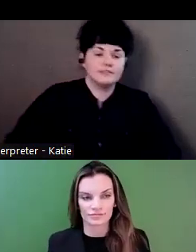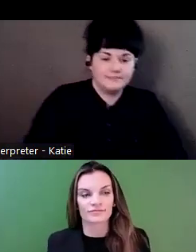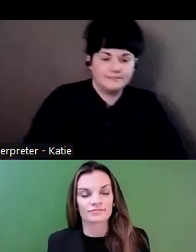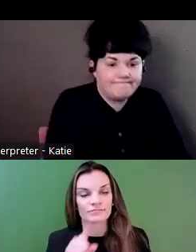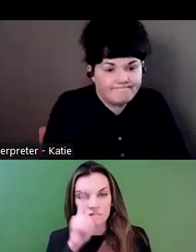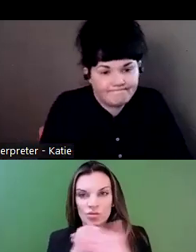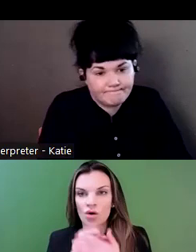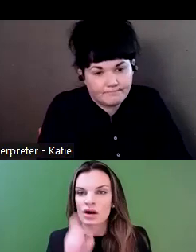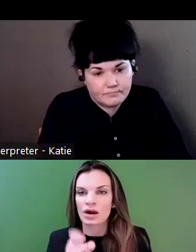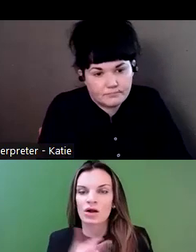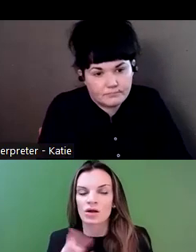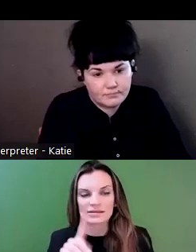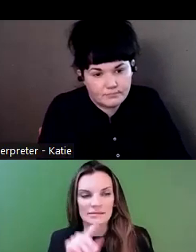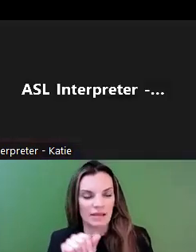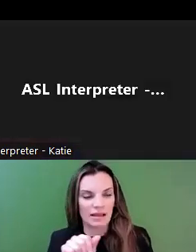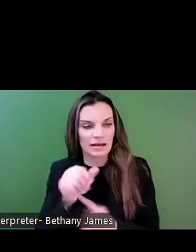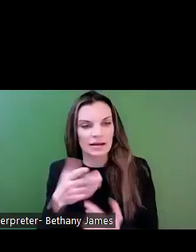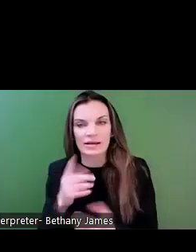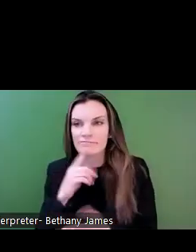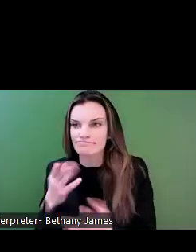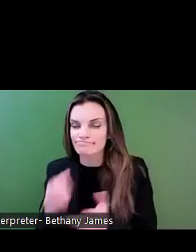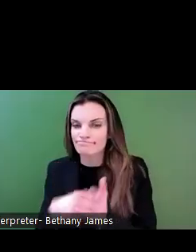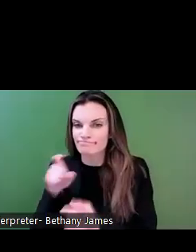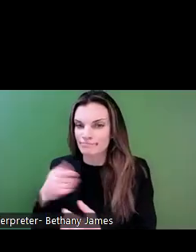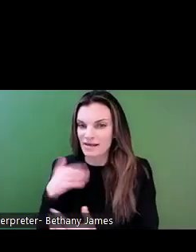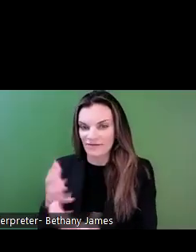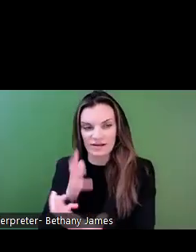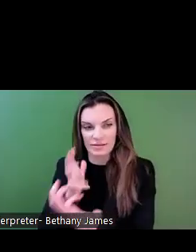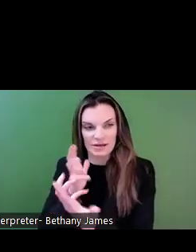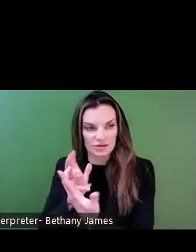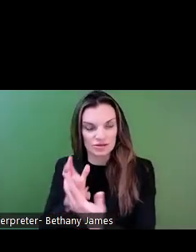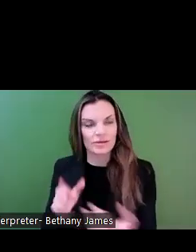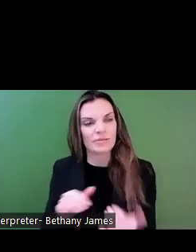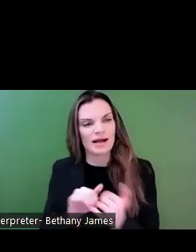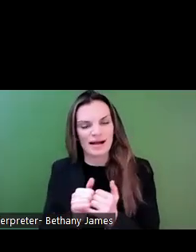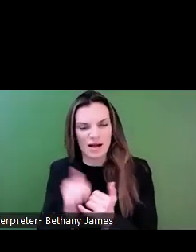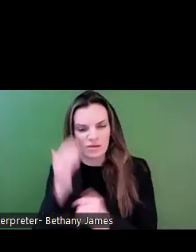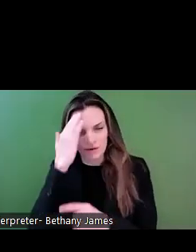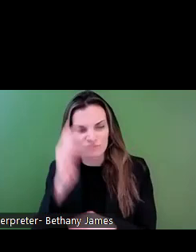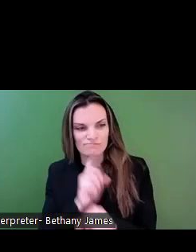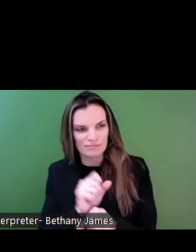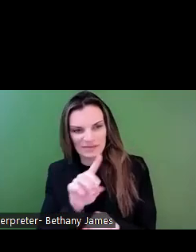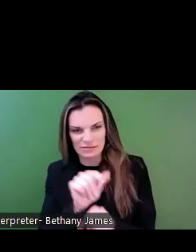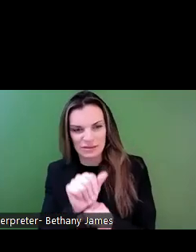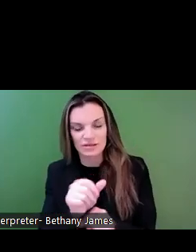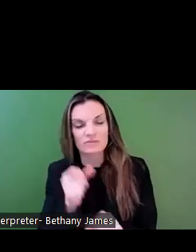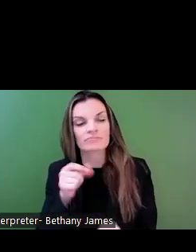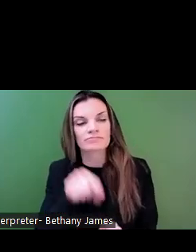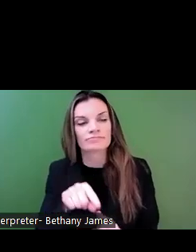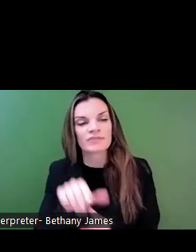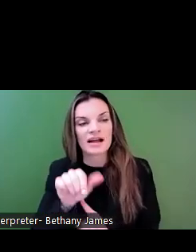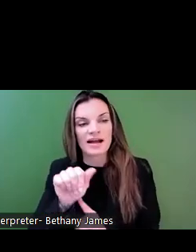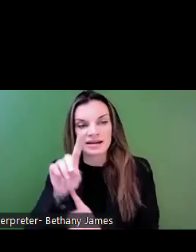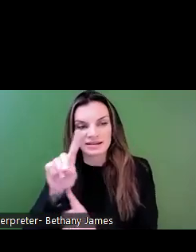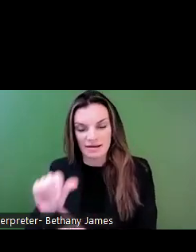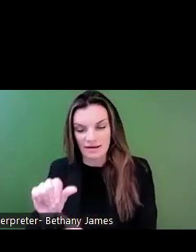for accommodations. First, how is disability identified? The ADA, or Americans with Disability Act, does not